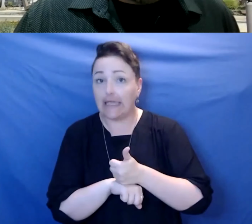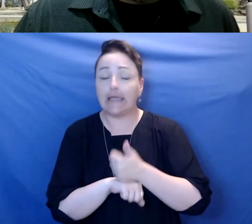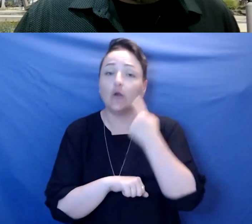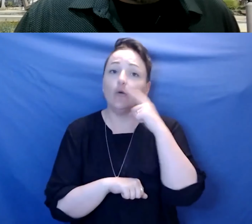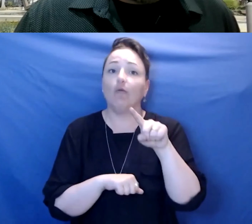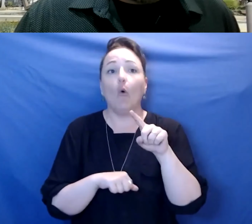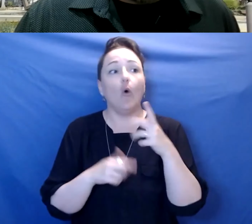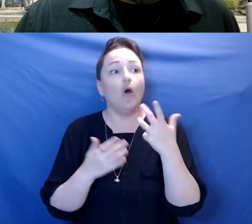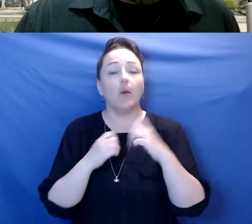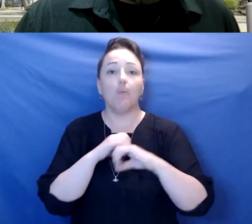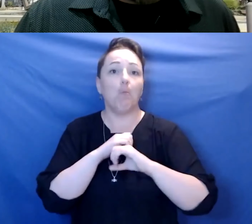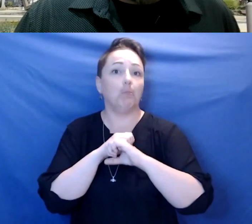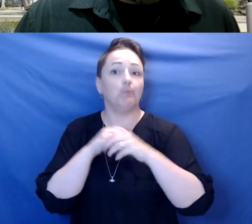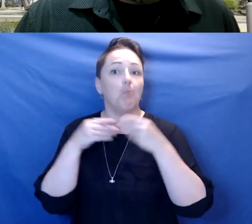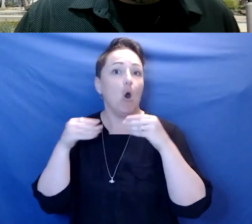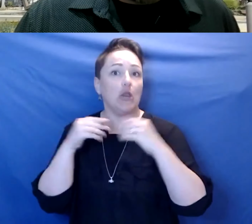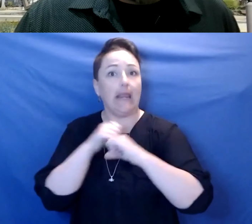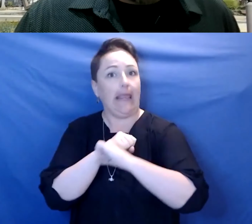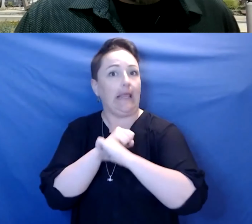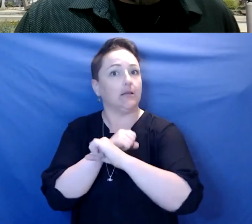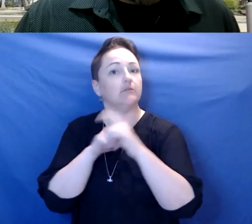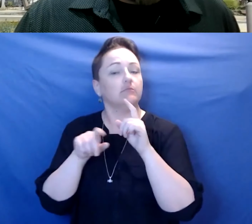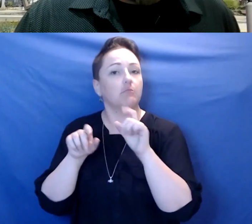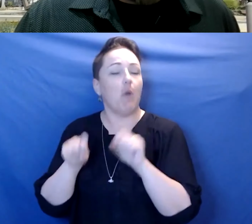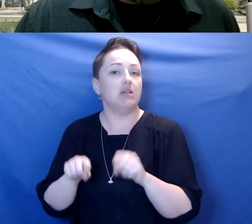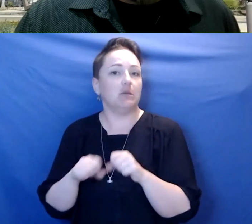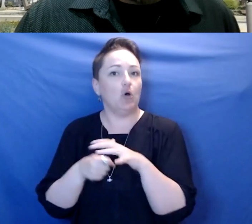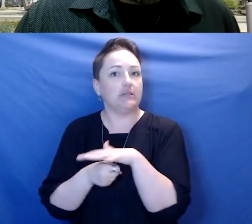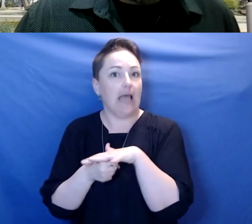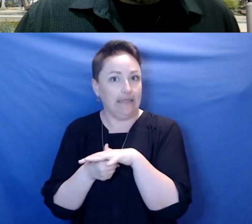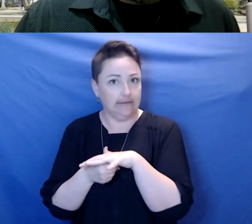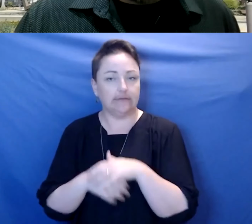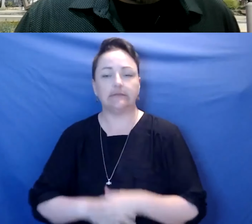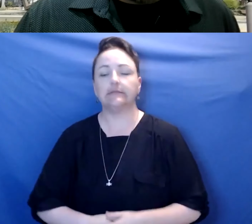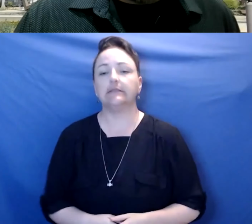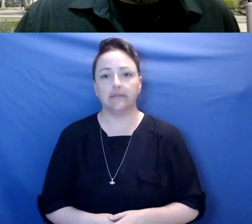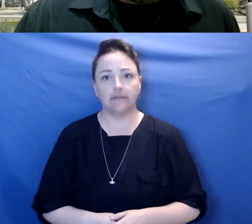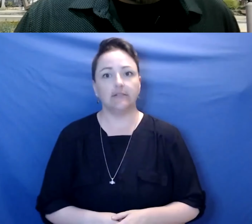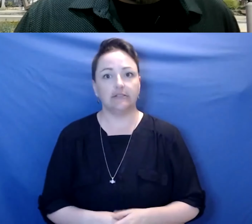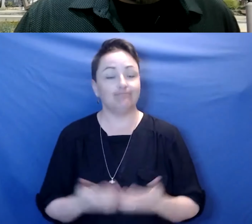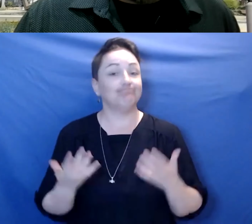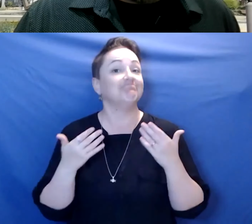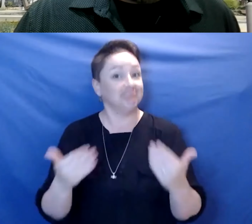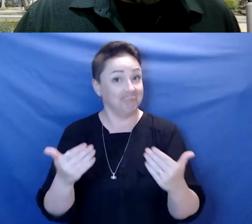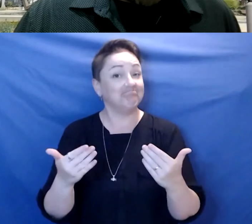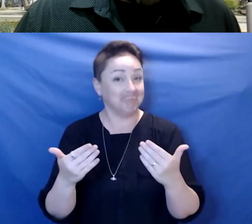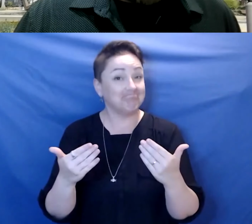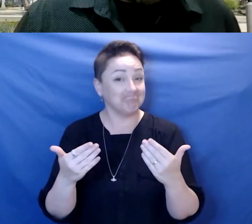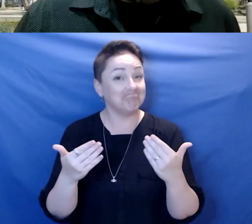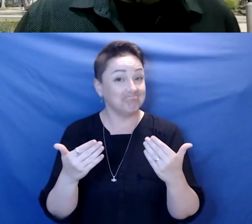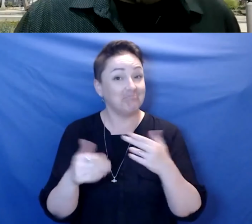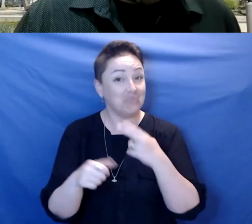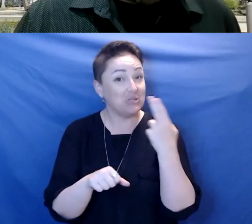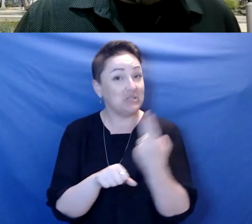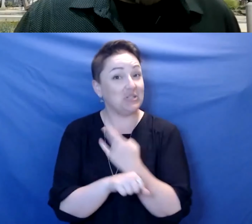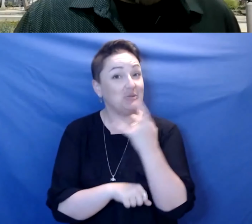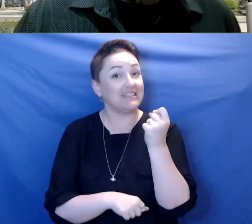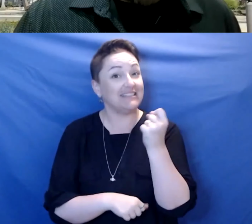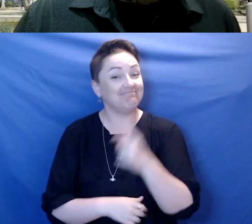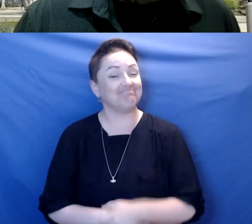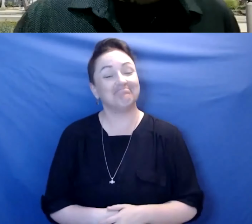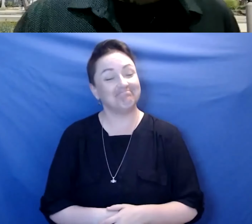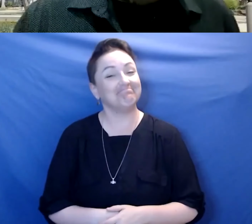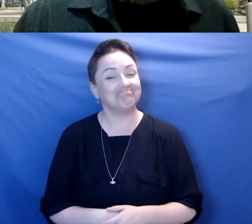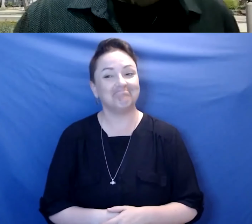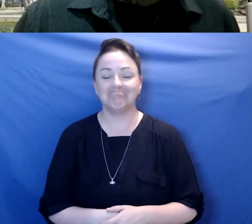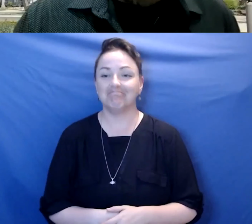sites to developers, we have links in the toolkit for that. So please feel free to use it as much as you can.